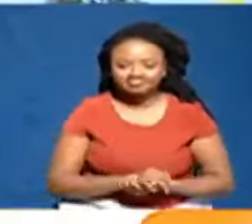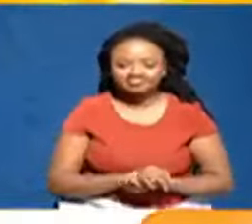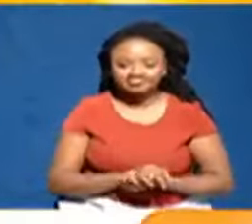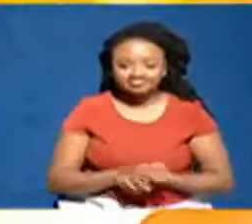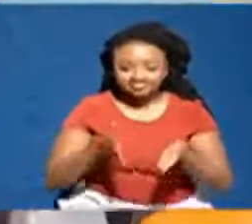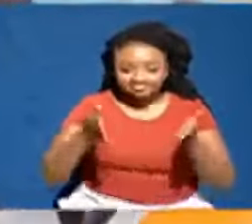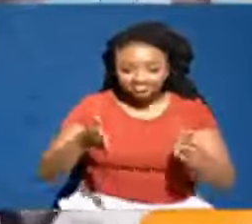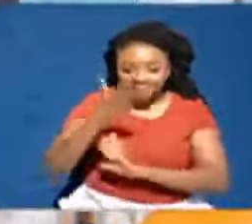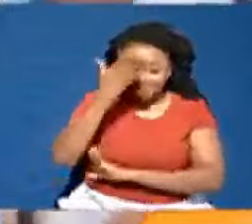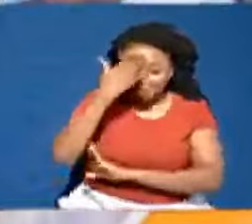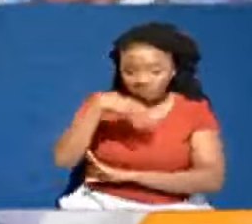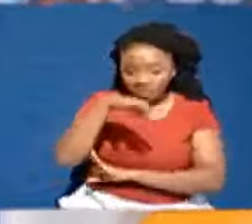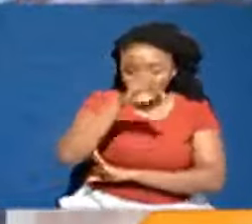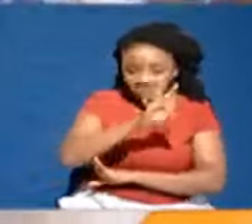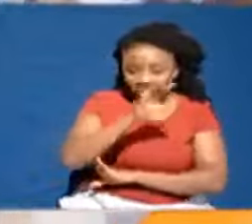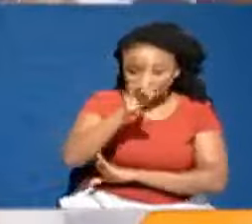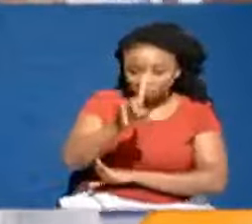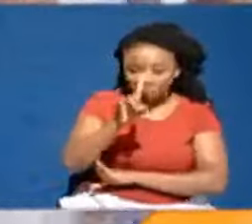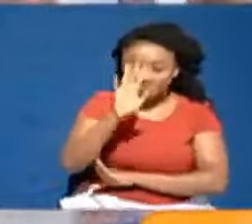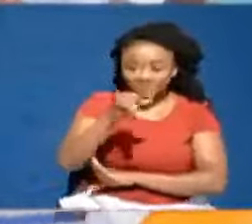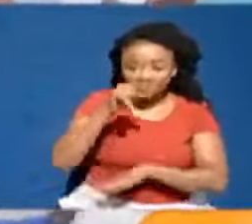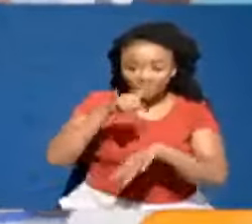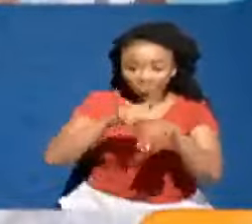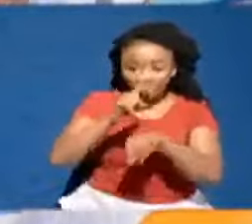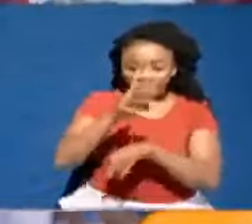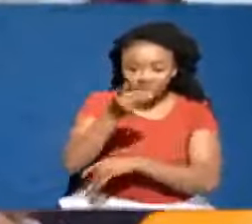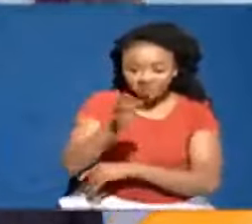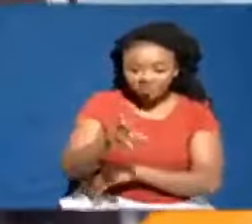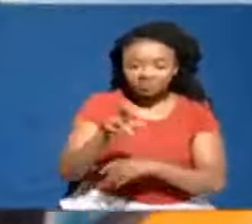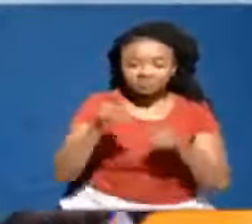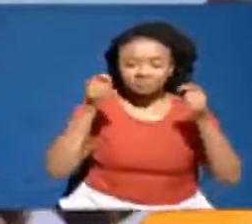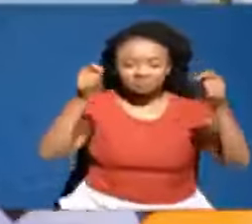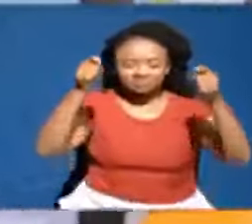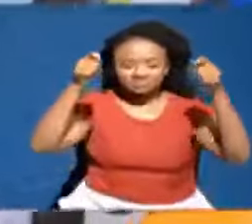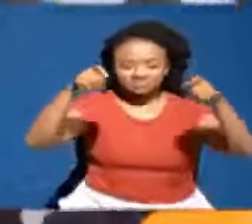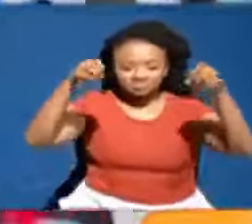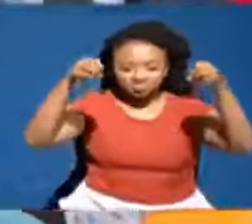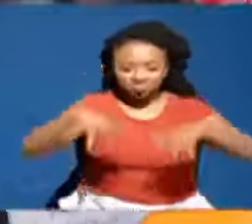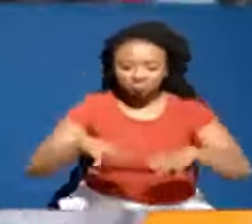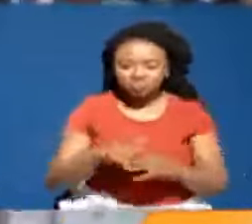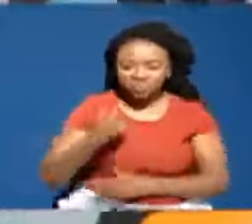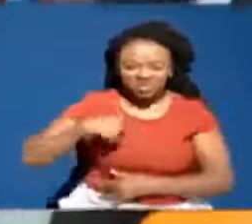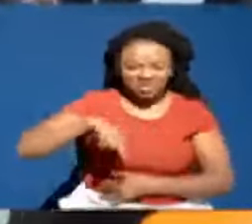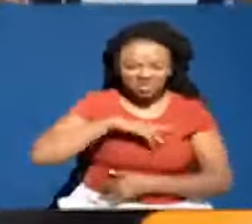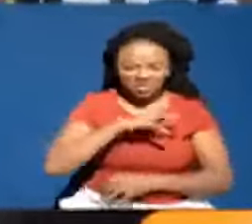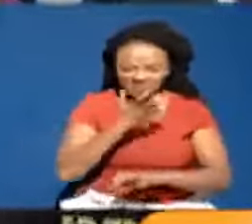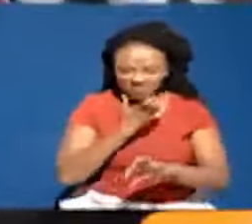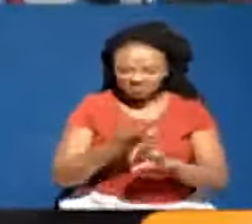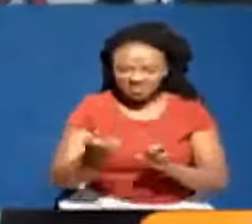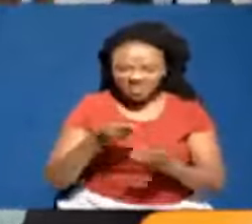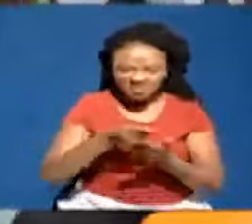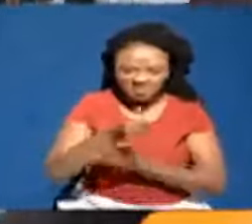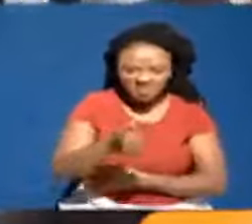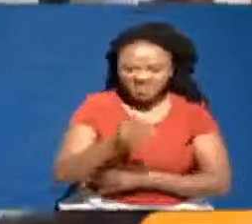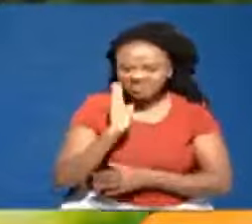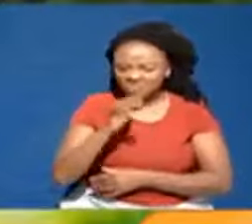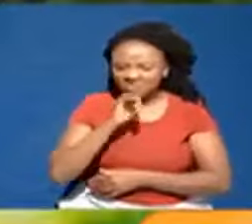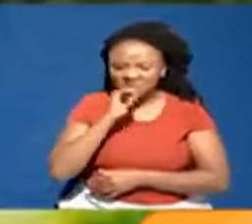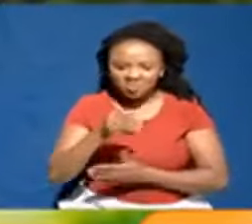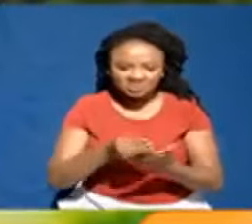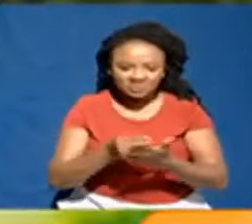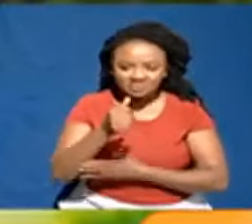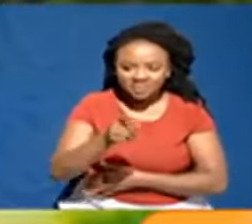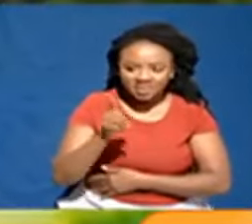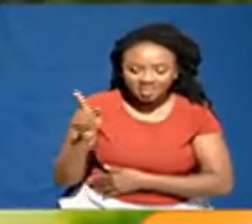Day 31, since doctors downed their tools, can't pay, won't pay, has been the message by the government,